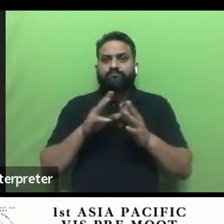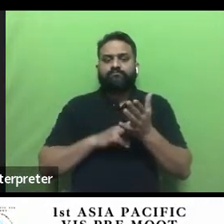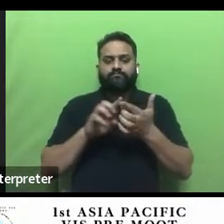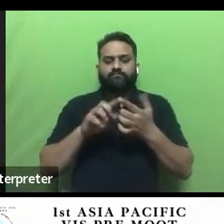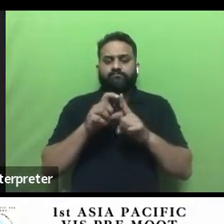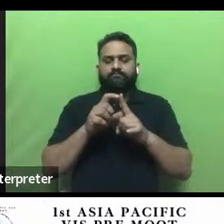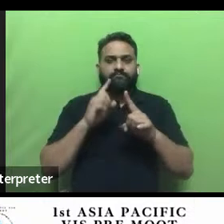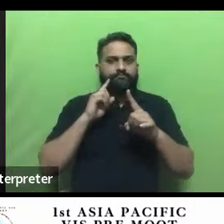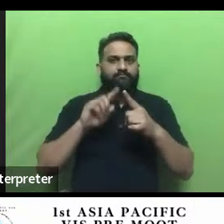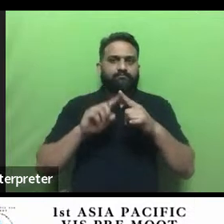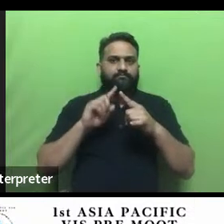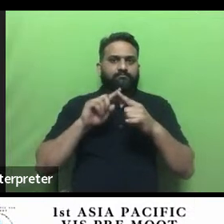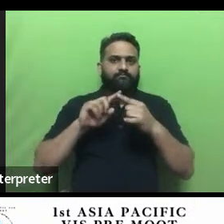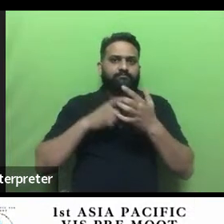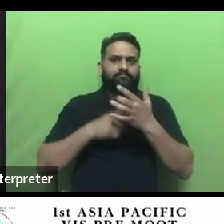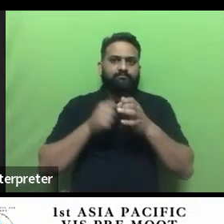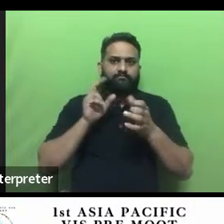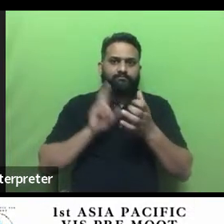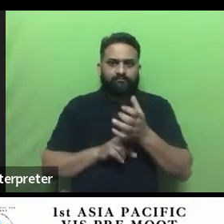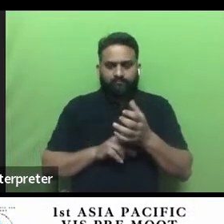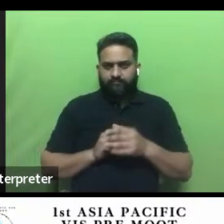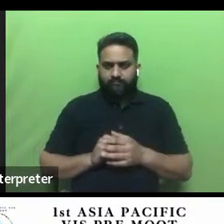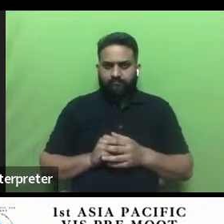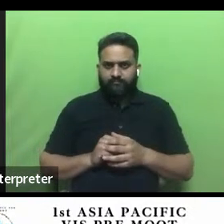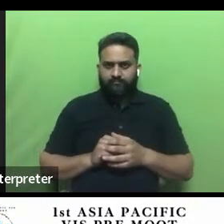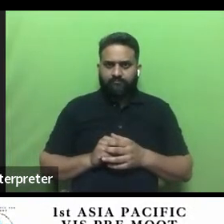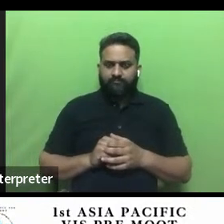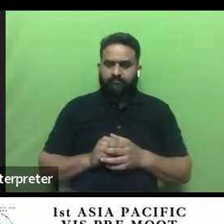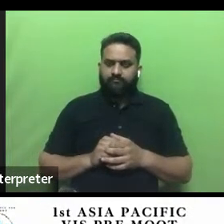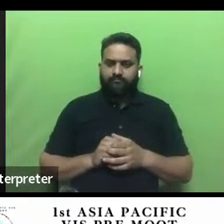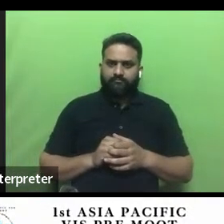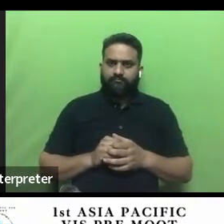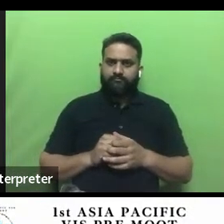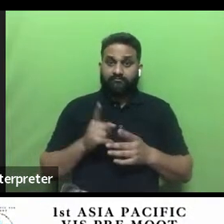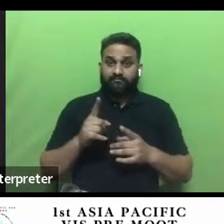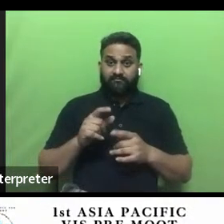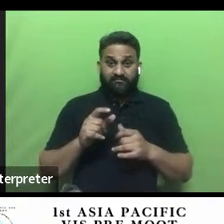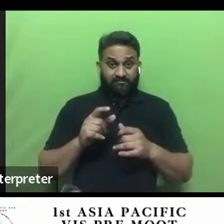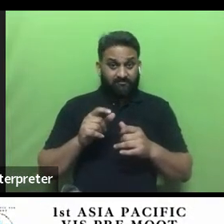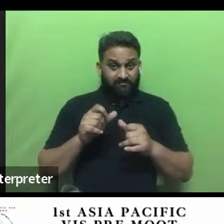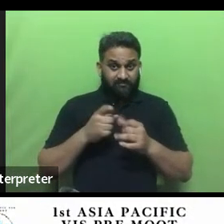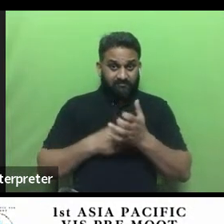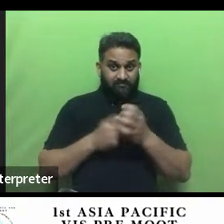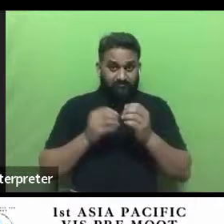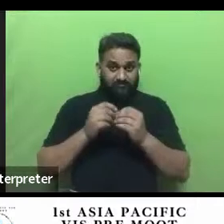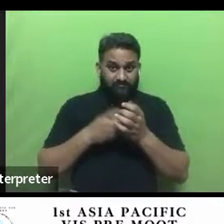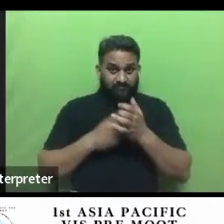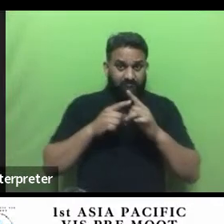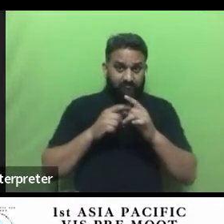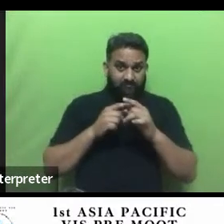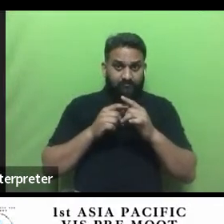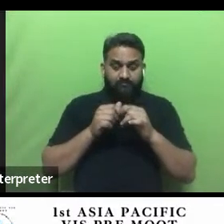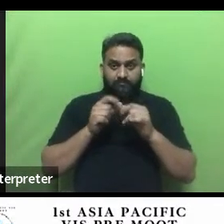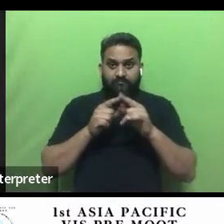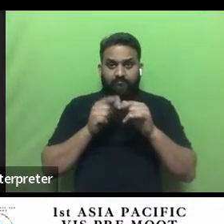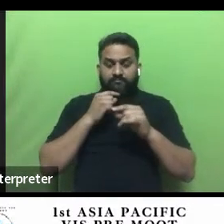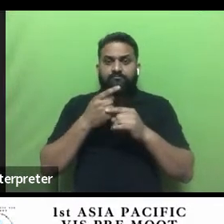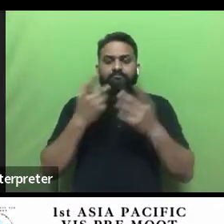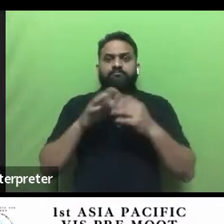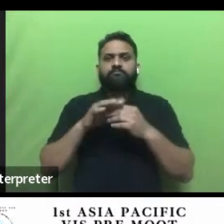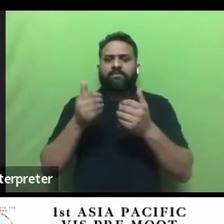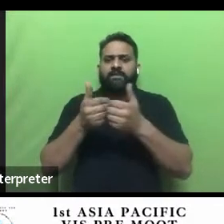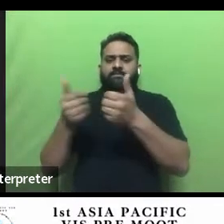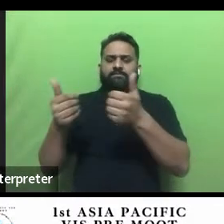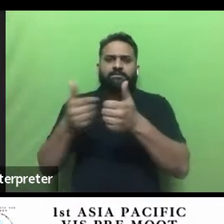according to the separability presumption, the arbitration clause should be considered as a separate ancillary